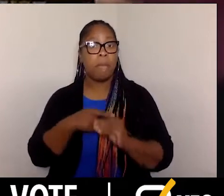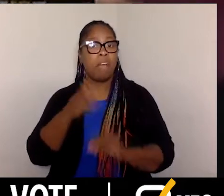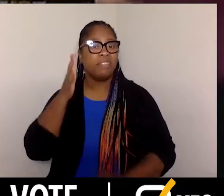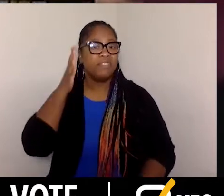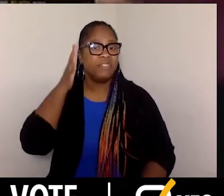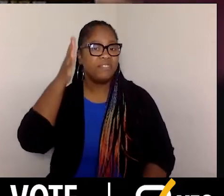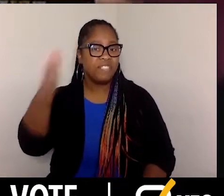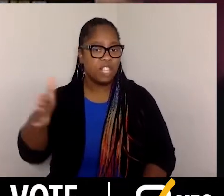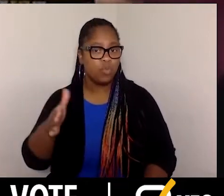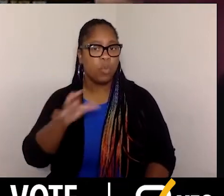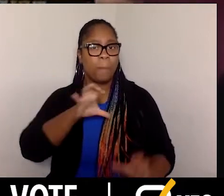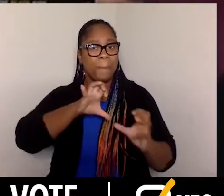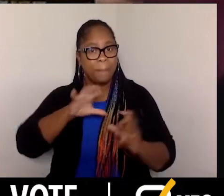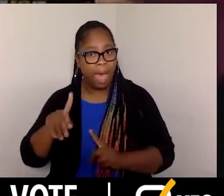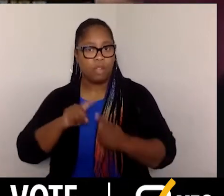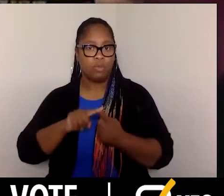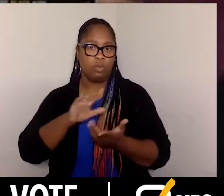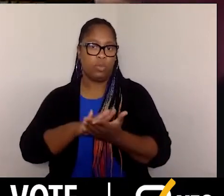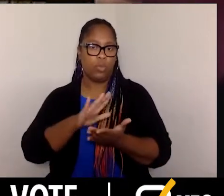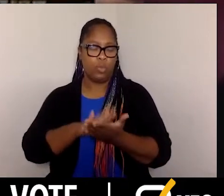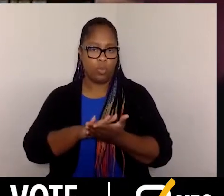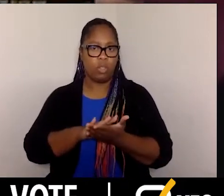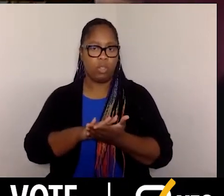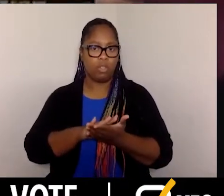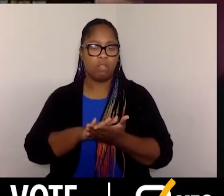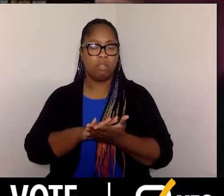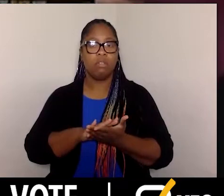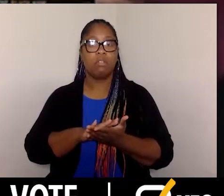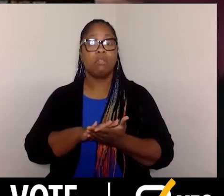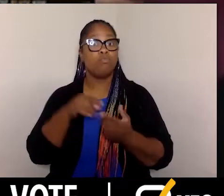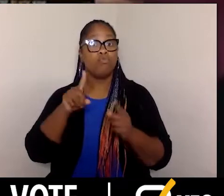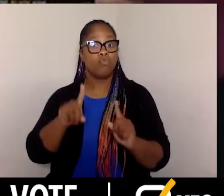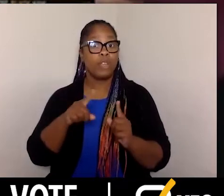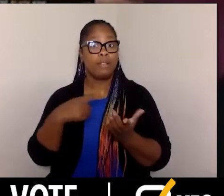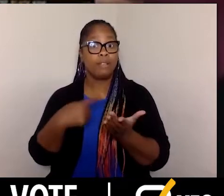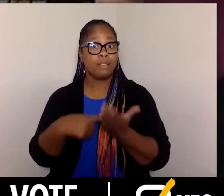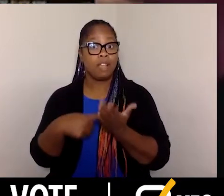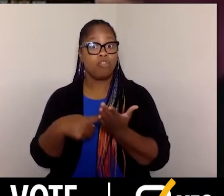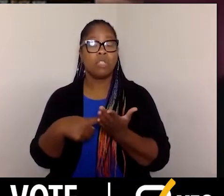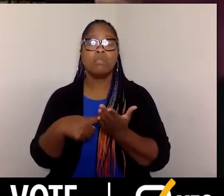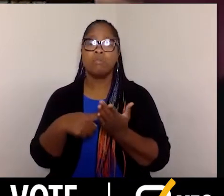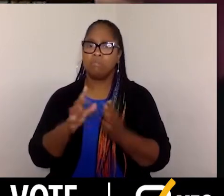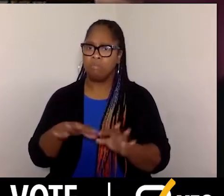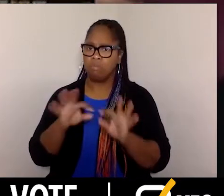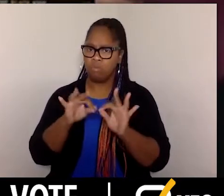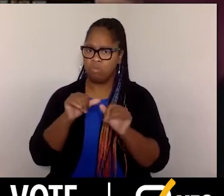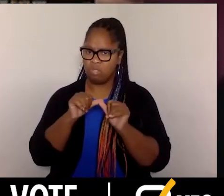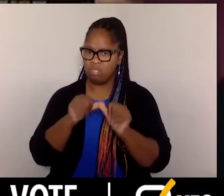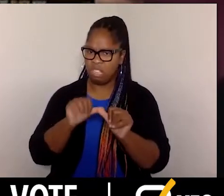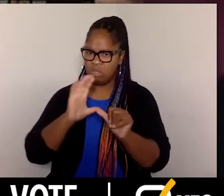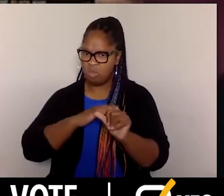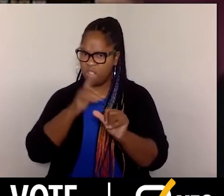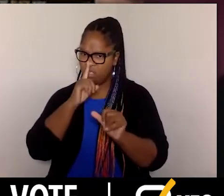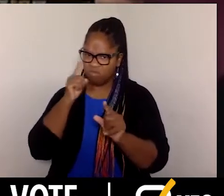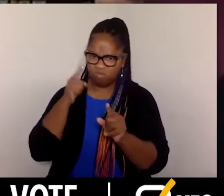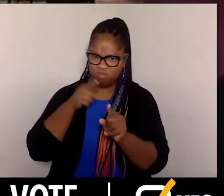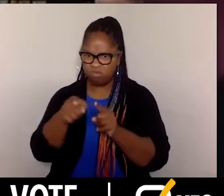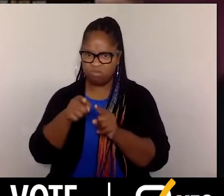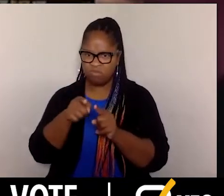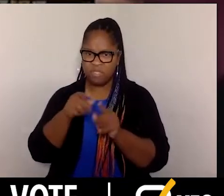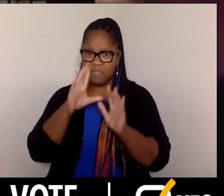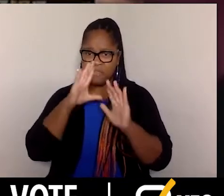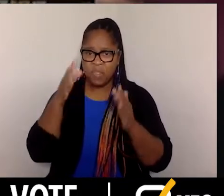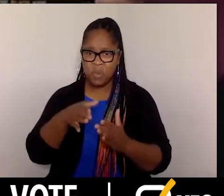return to schools. In these talks, we will continue our laser-like focus on the health